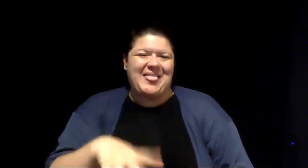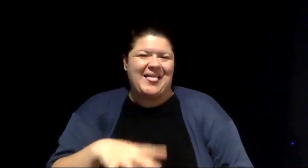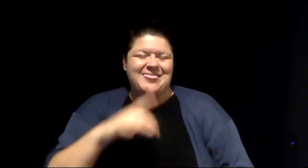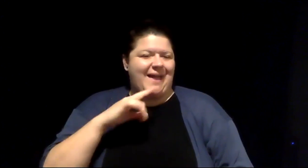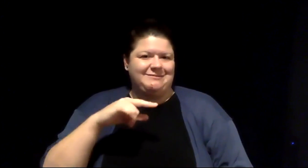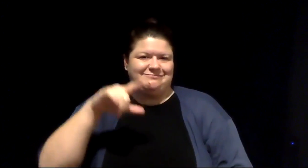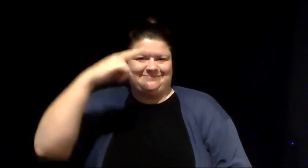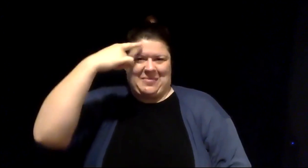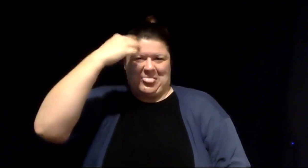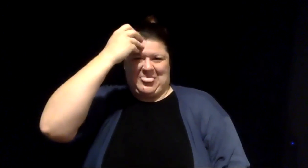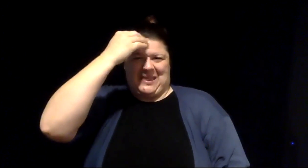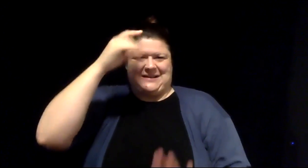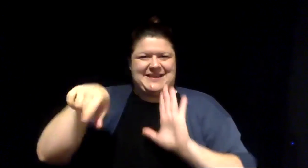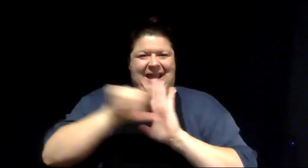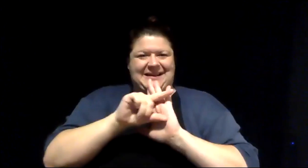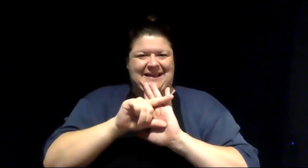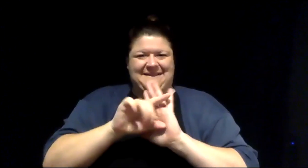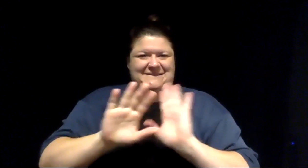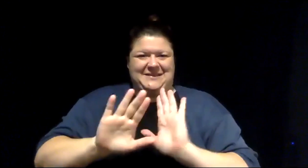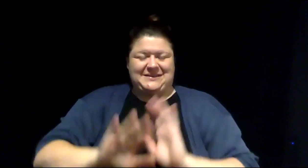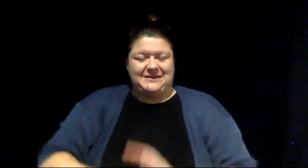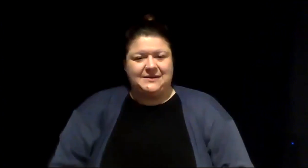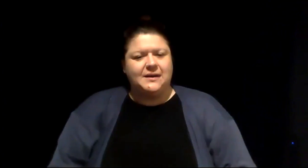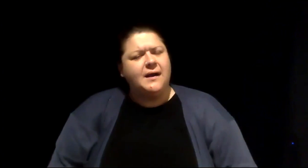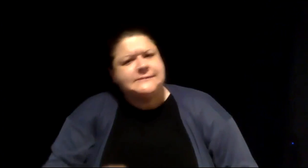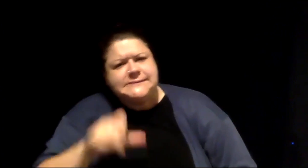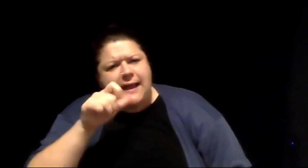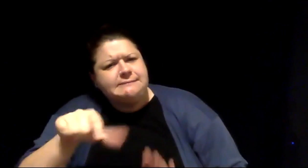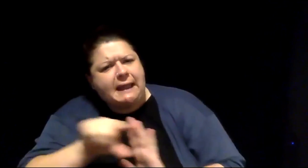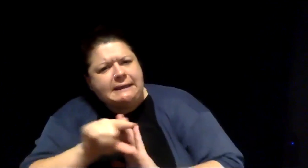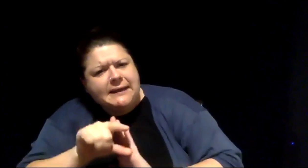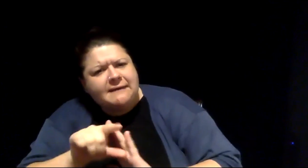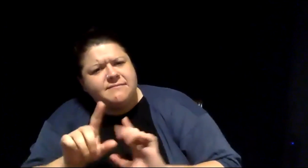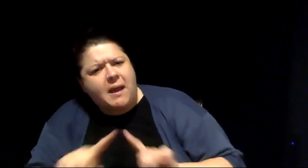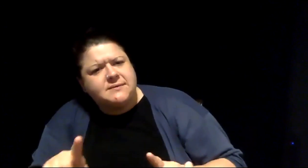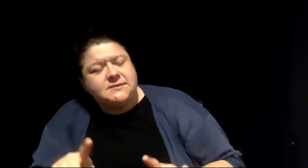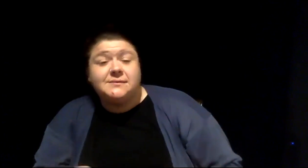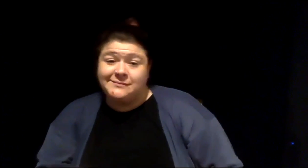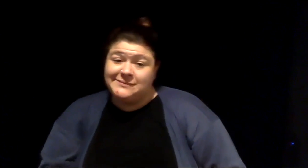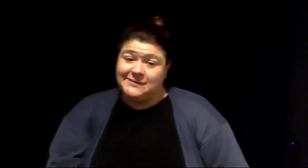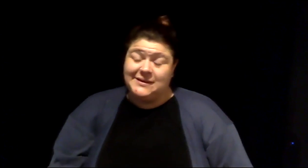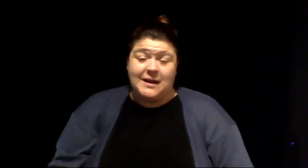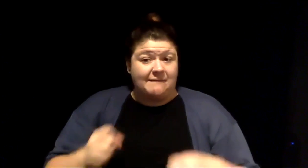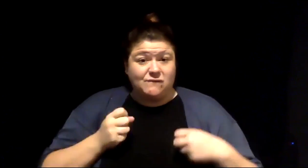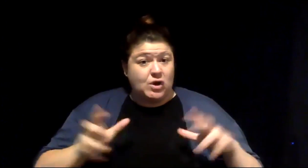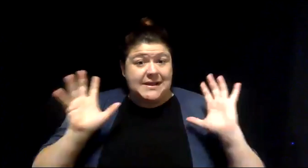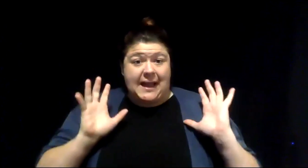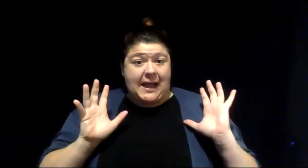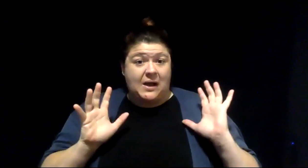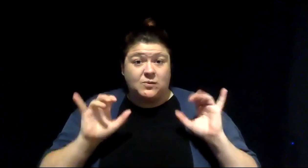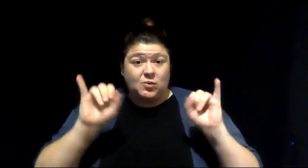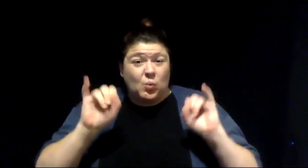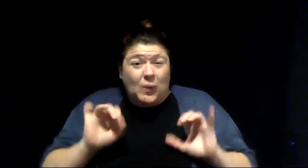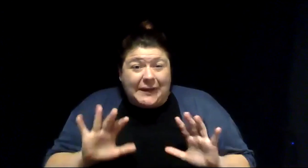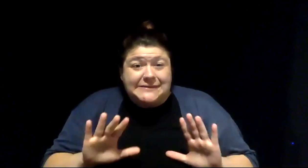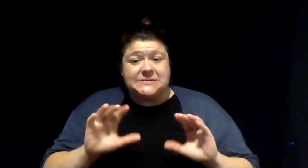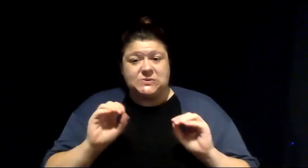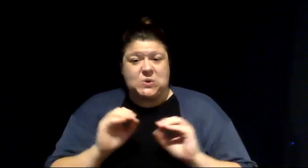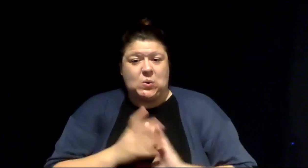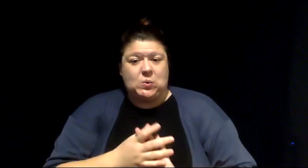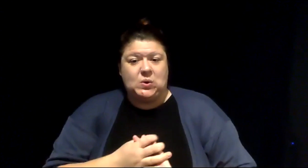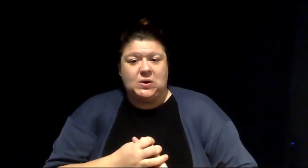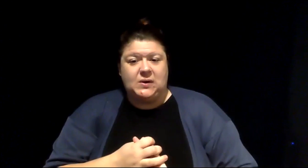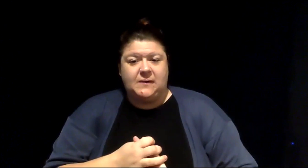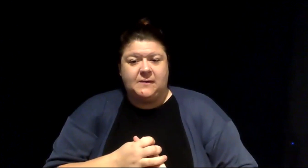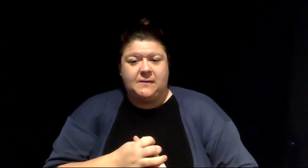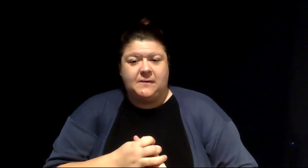thinking. It's not negative, but I freak out even over quizzes. So